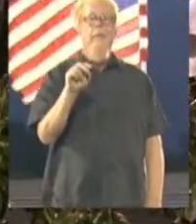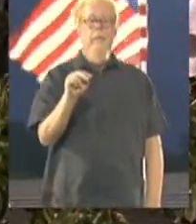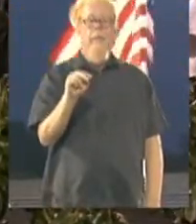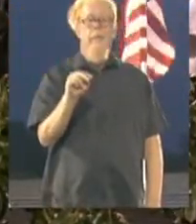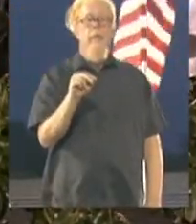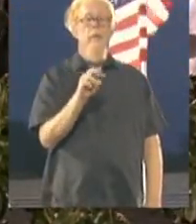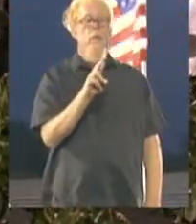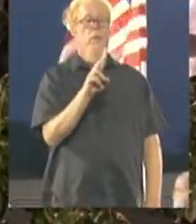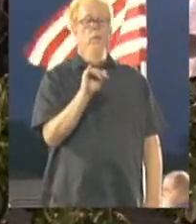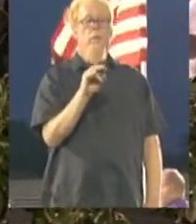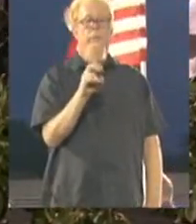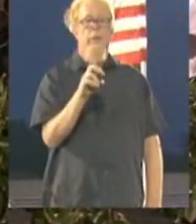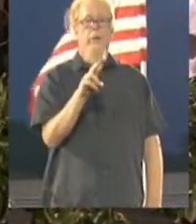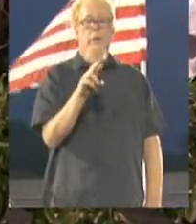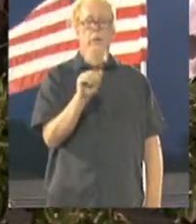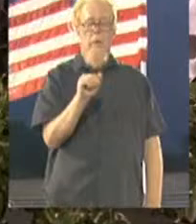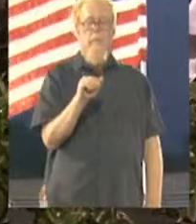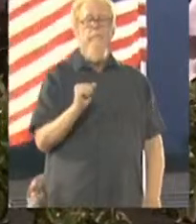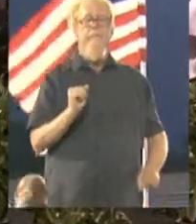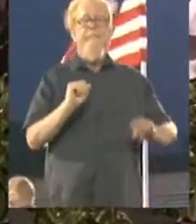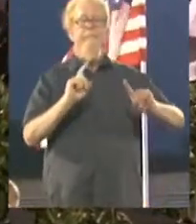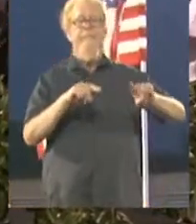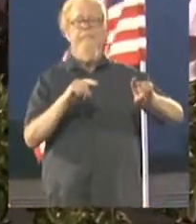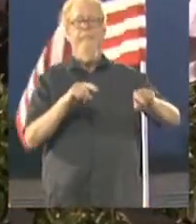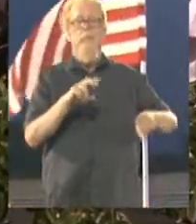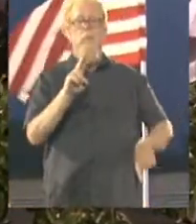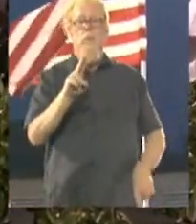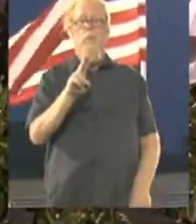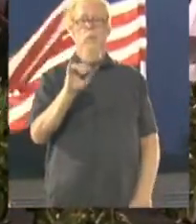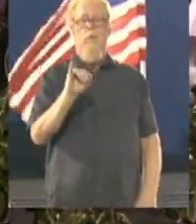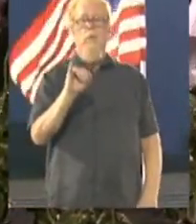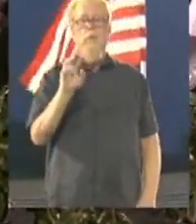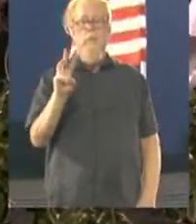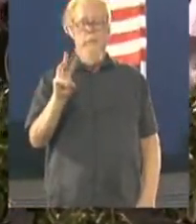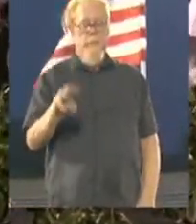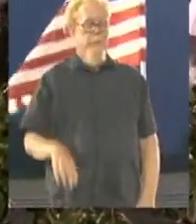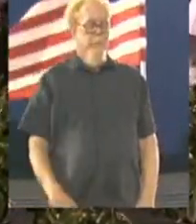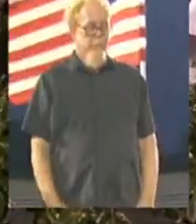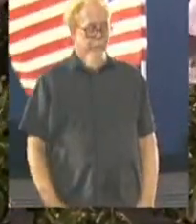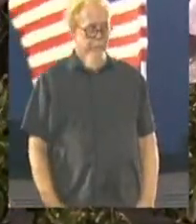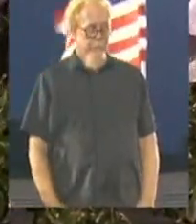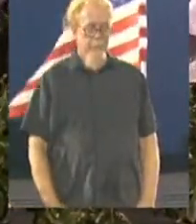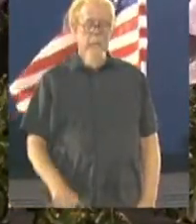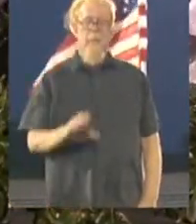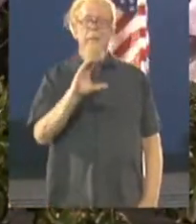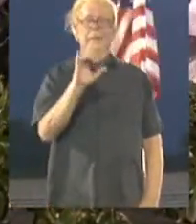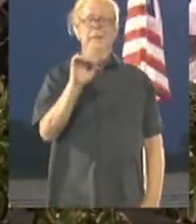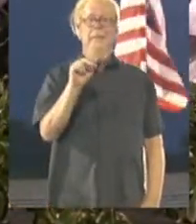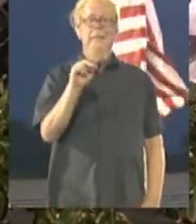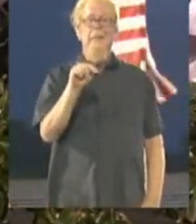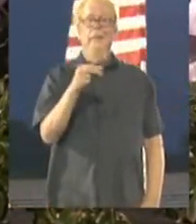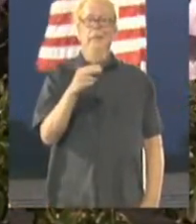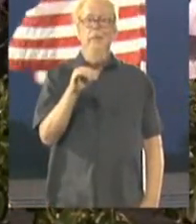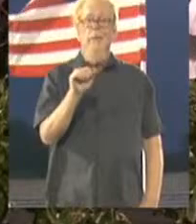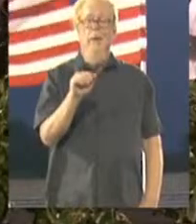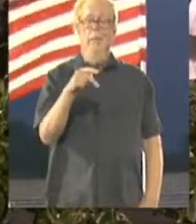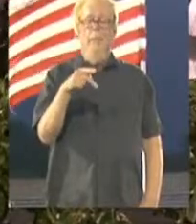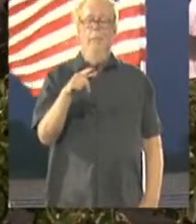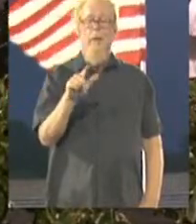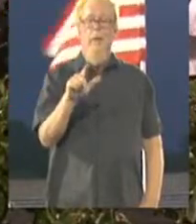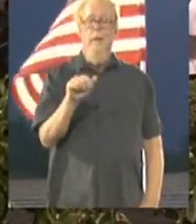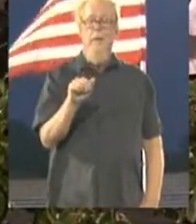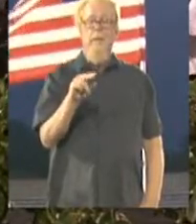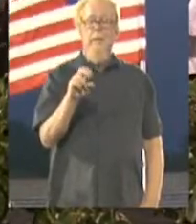Rivera will be attending University of the Incarnate Word. Cynthia Plasencia will be